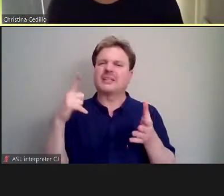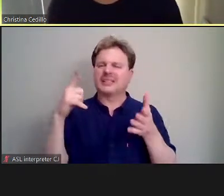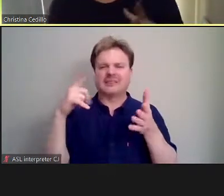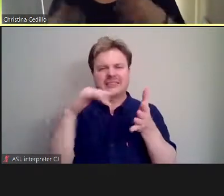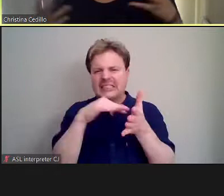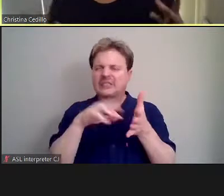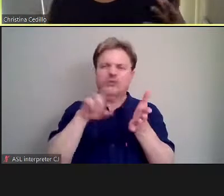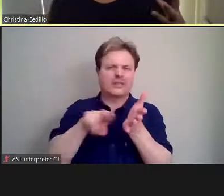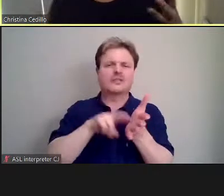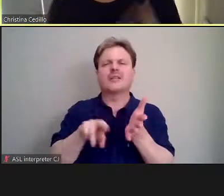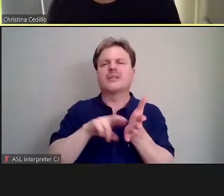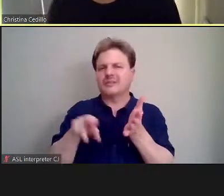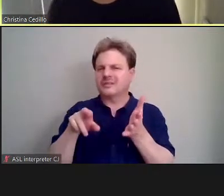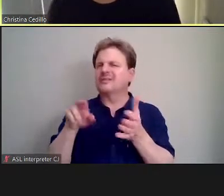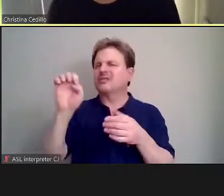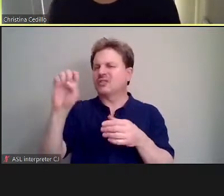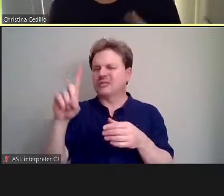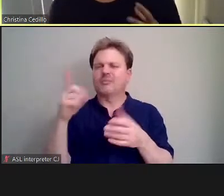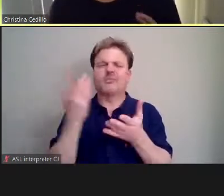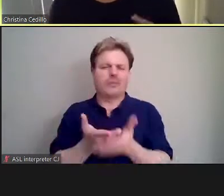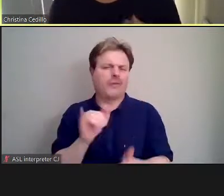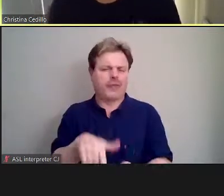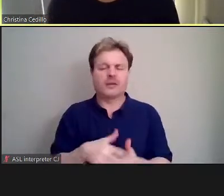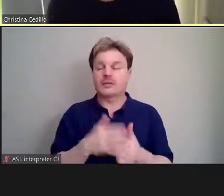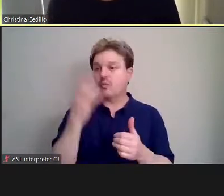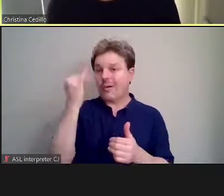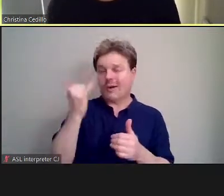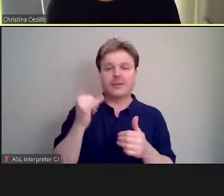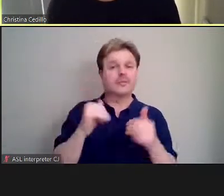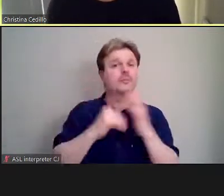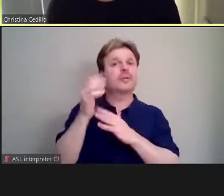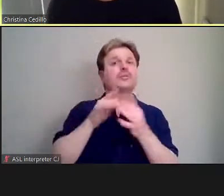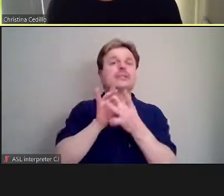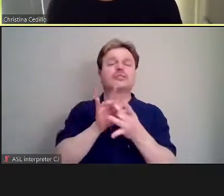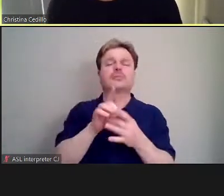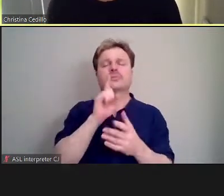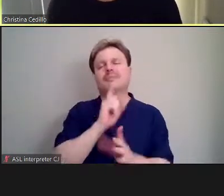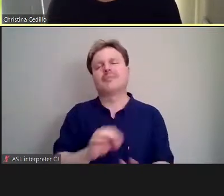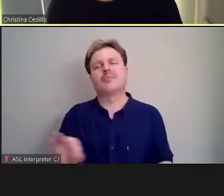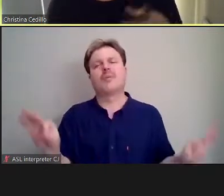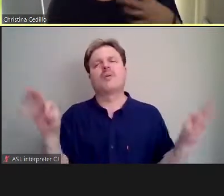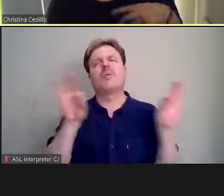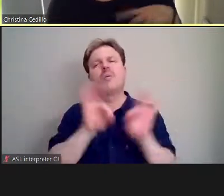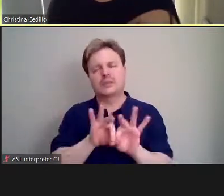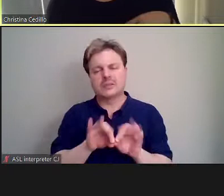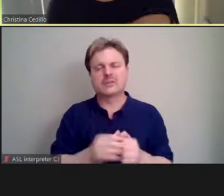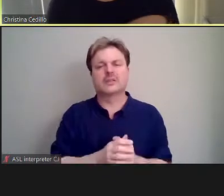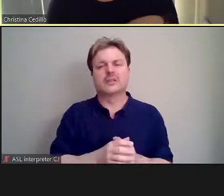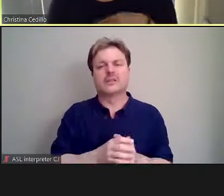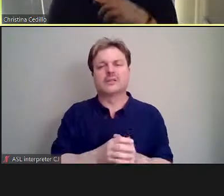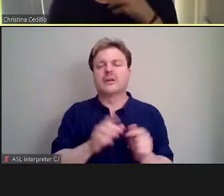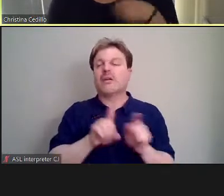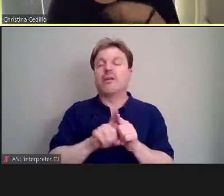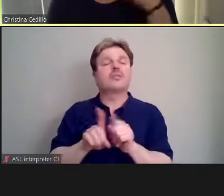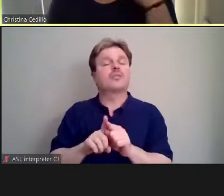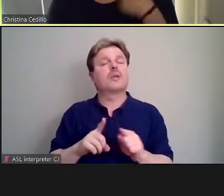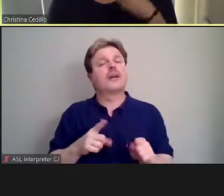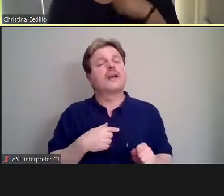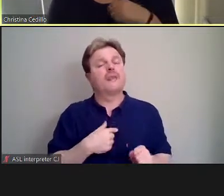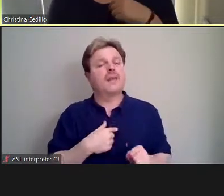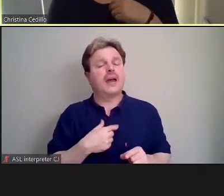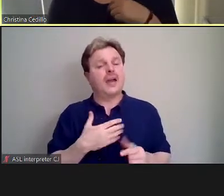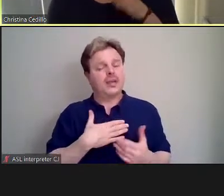and which is why building those relationships is important. But also that generosity should extend